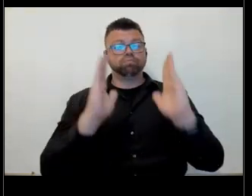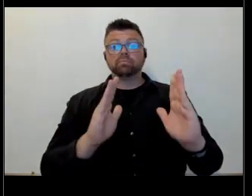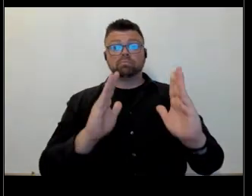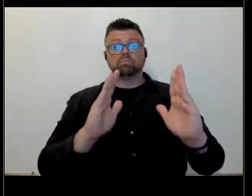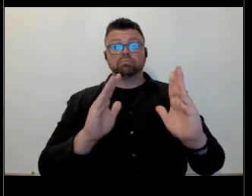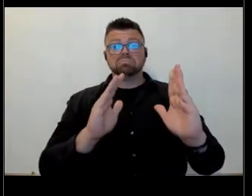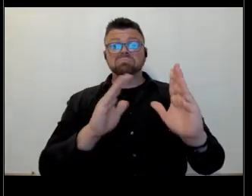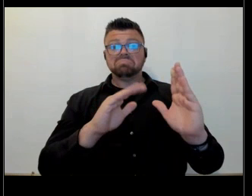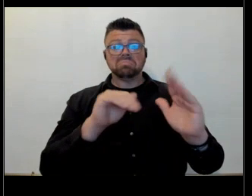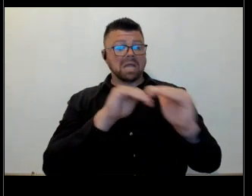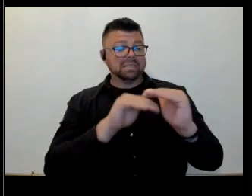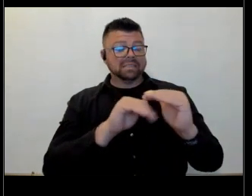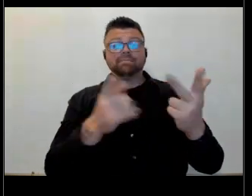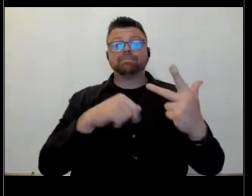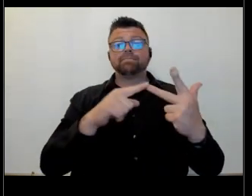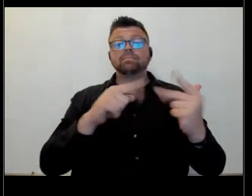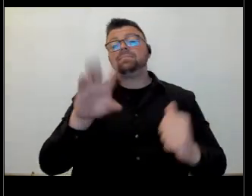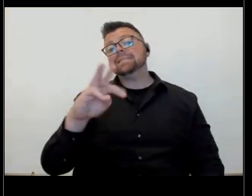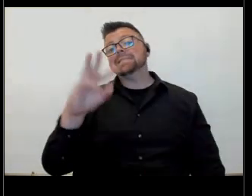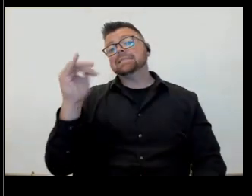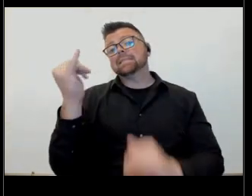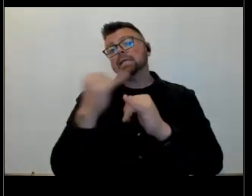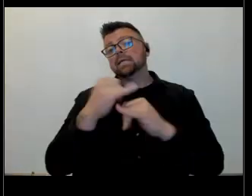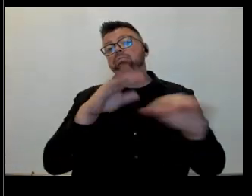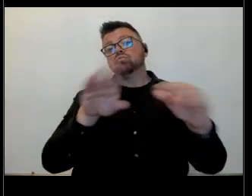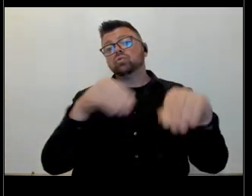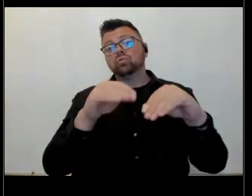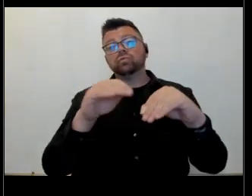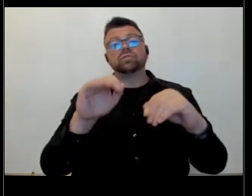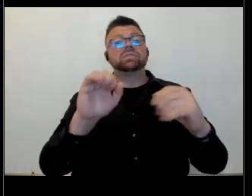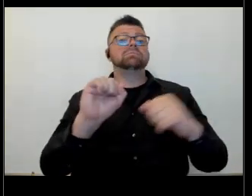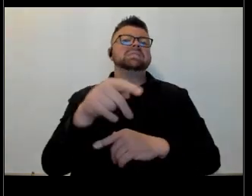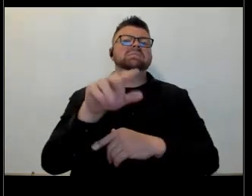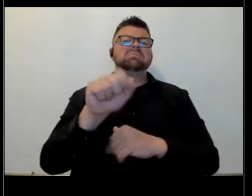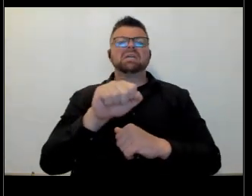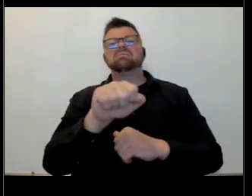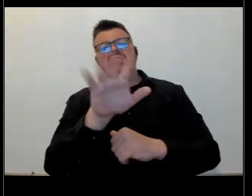a 60-inch maneuvering space within the room,